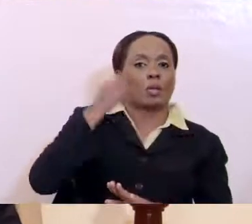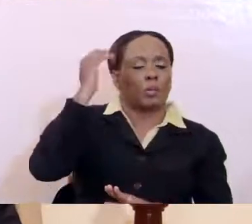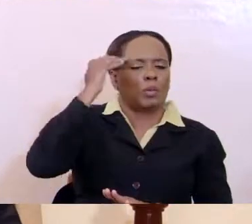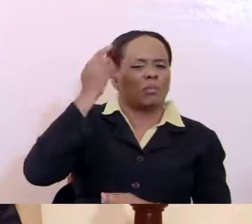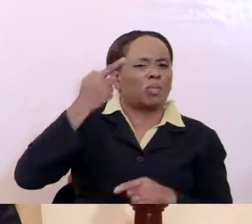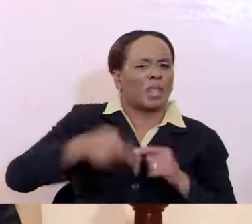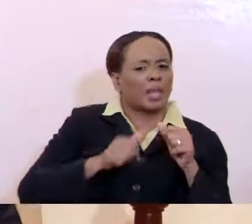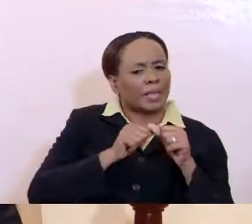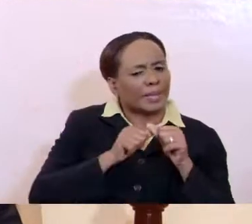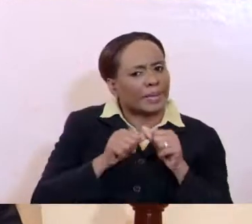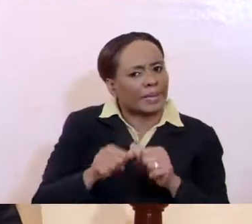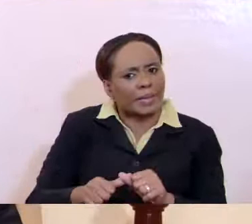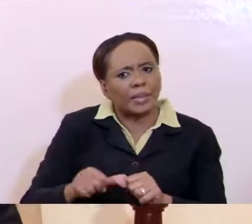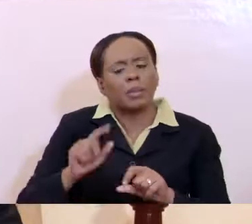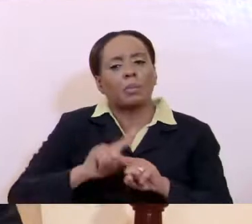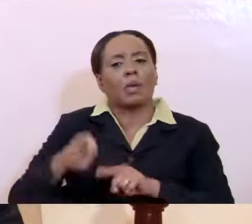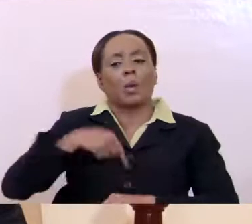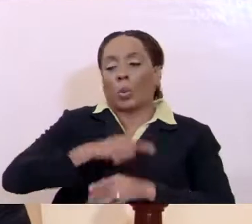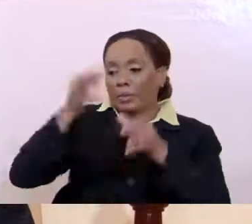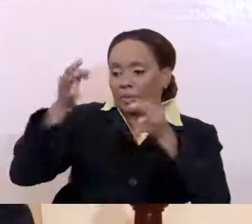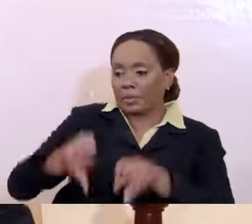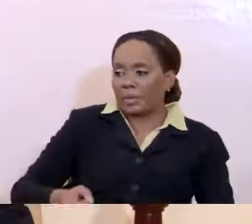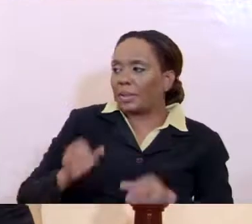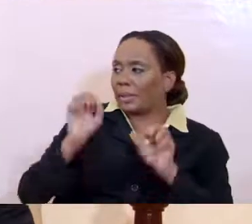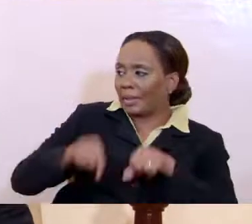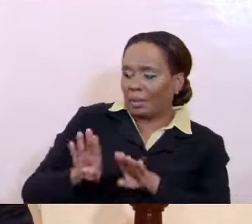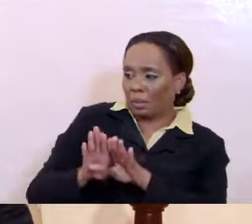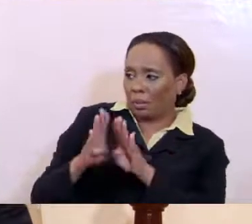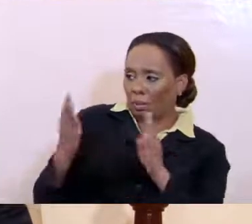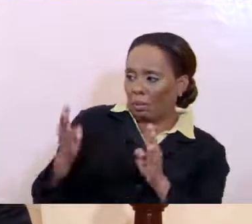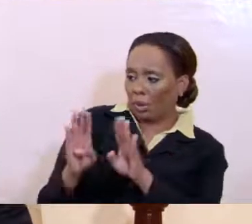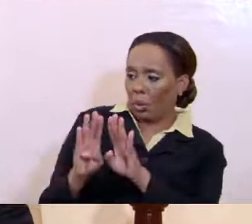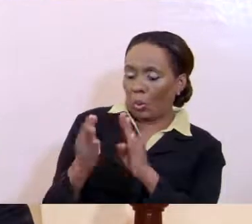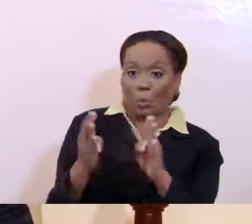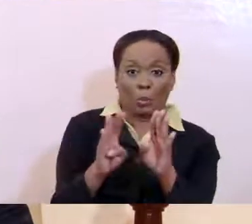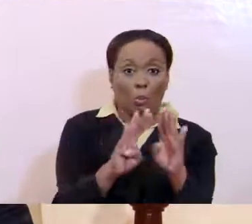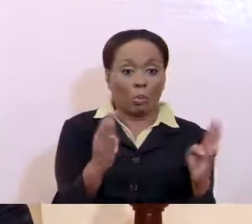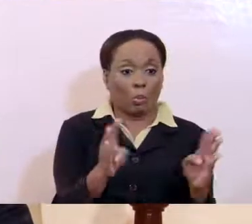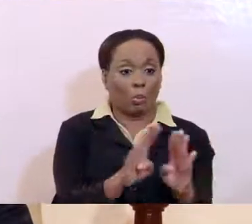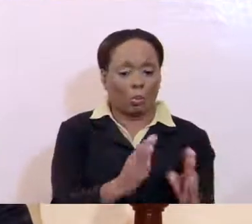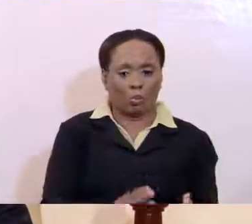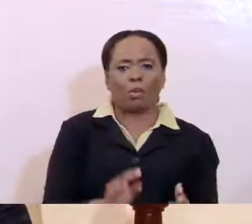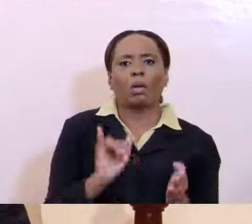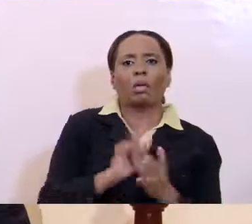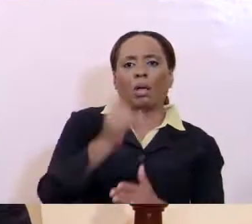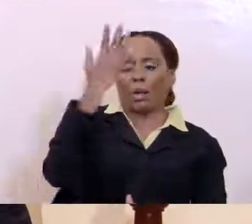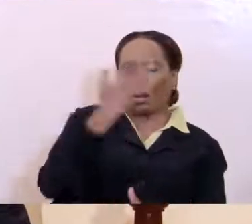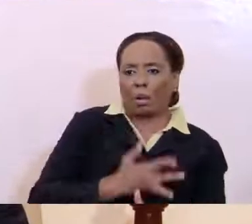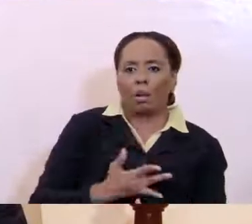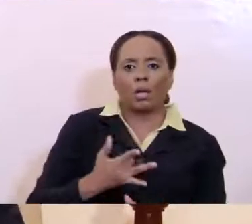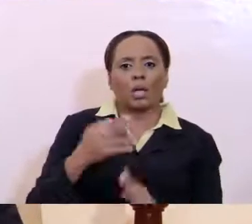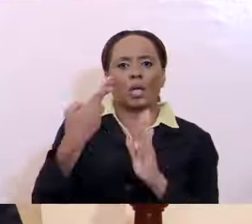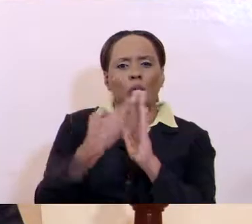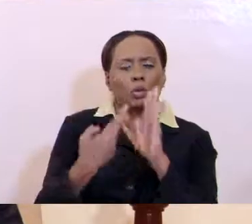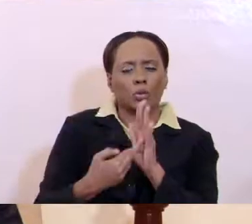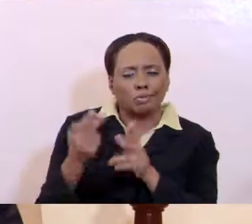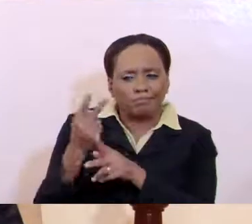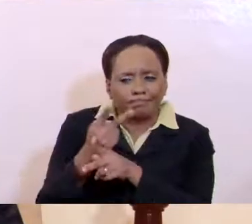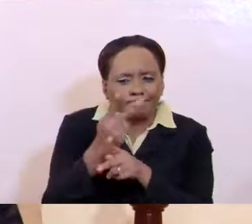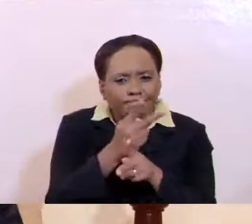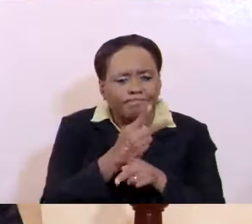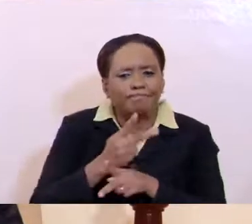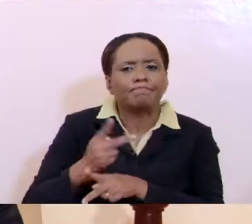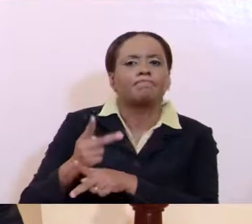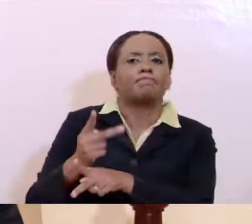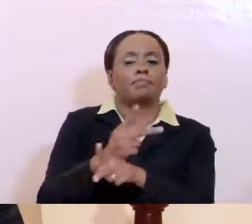that there can be some relaxation, and that is why the measures that are being implemented are very cautious. But I stress that